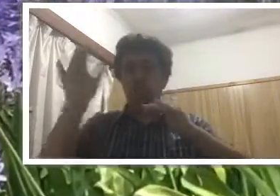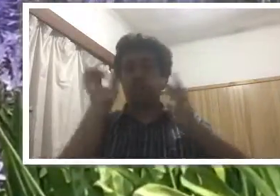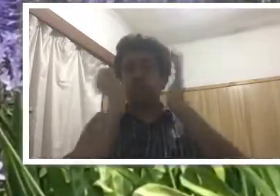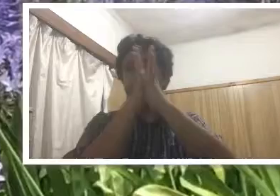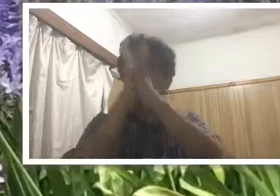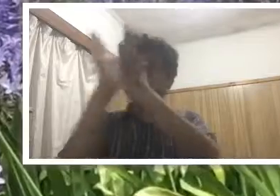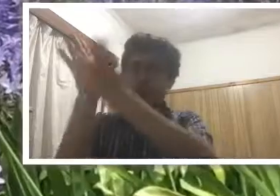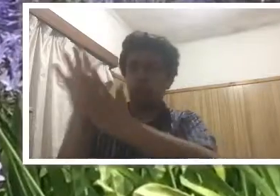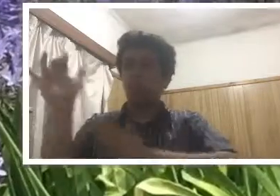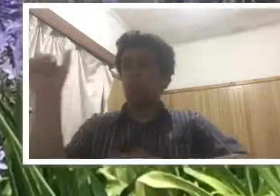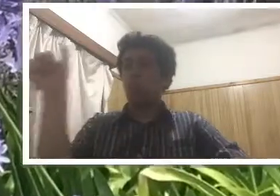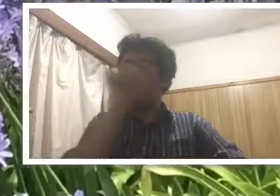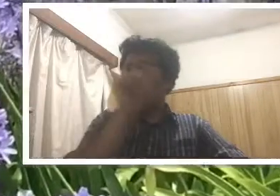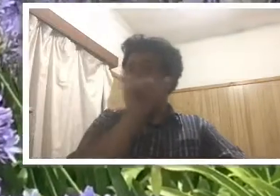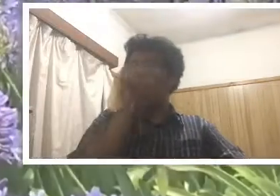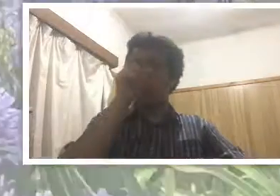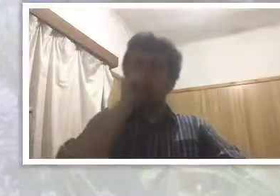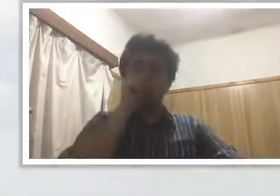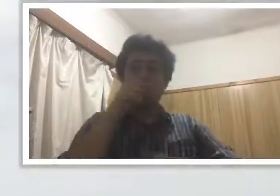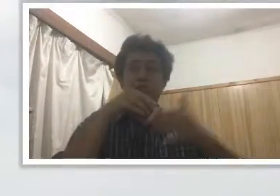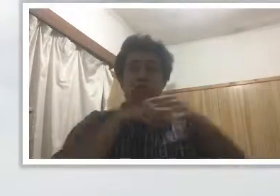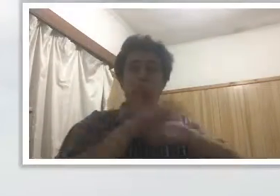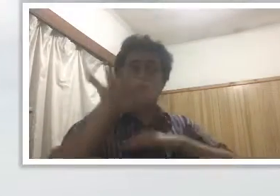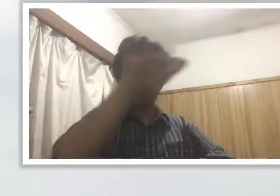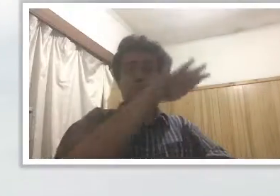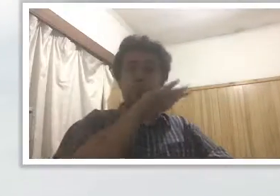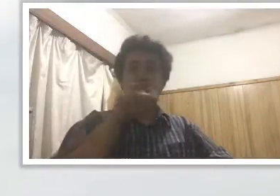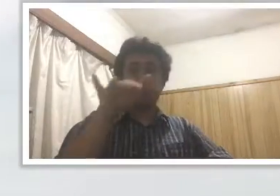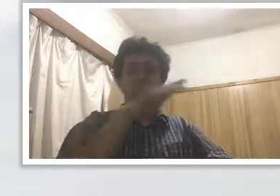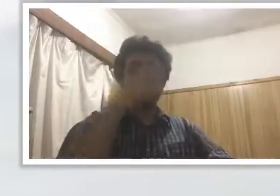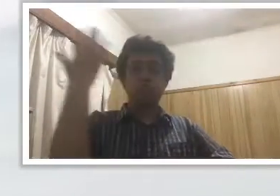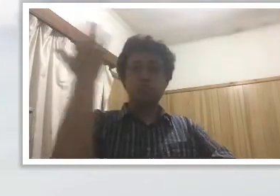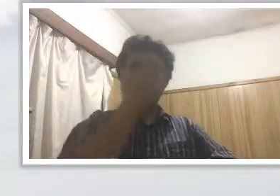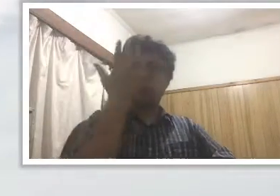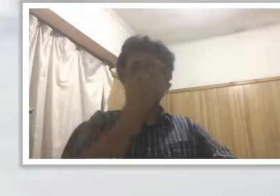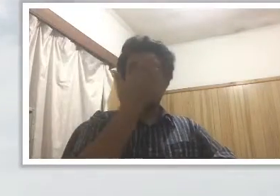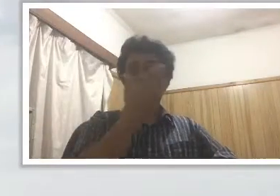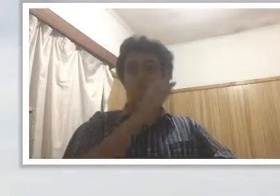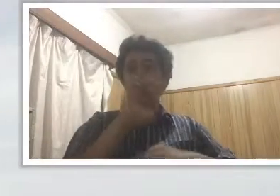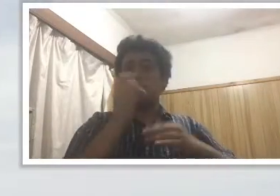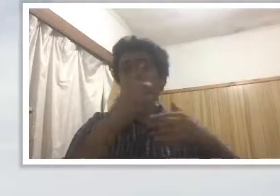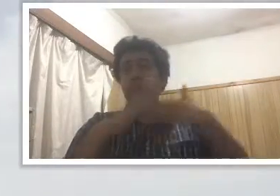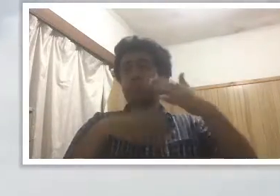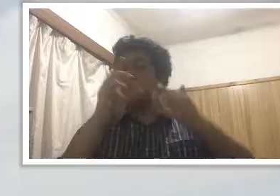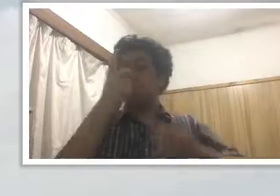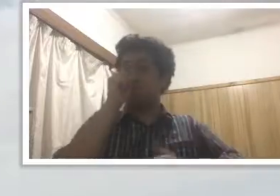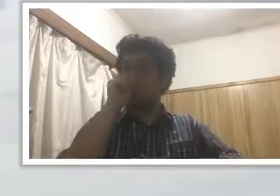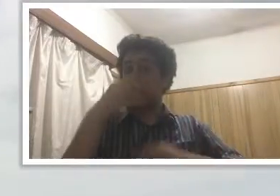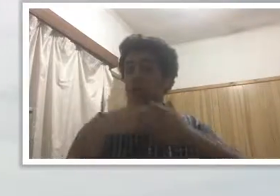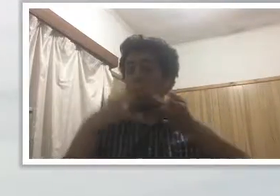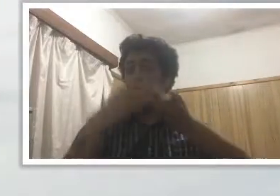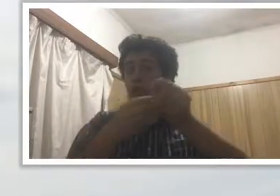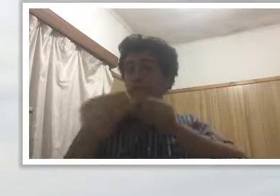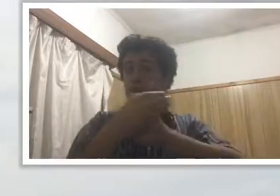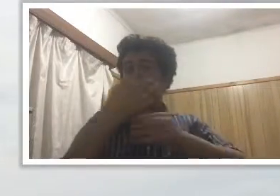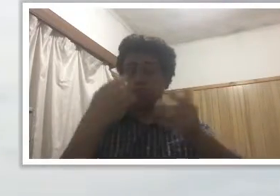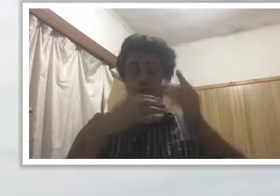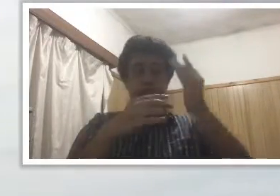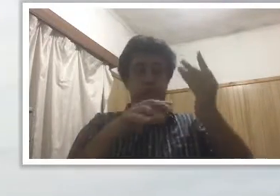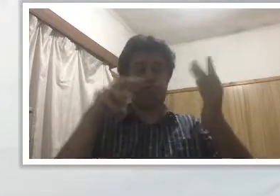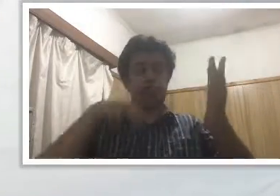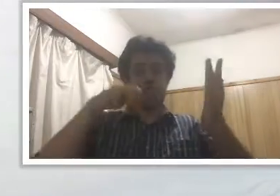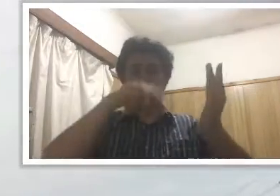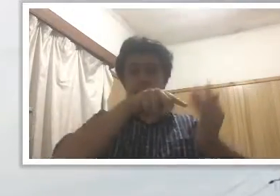celebrated. Students might be asked to present their work before the class and also before the